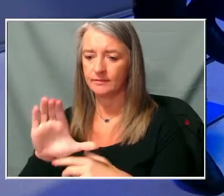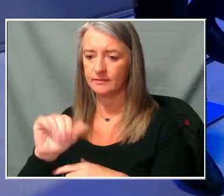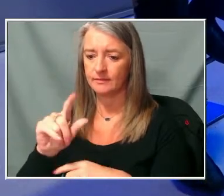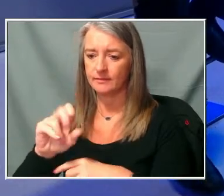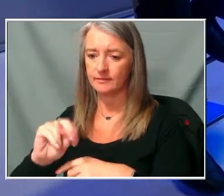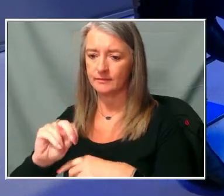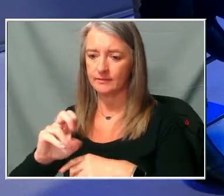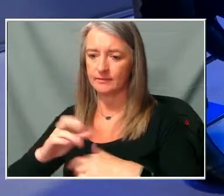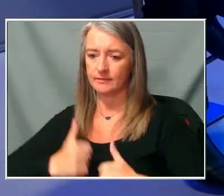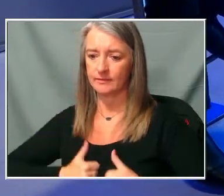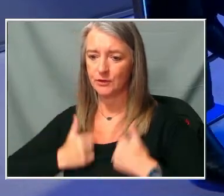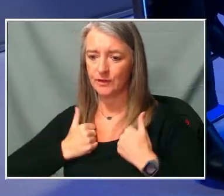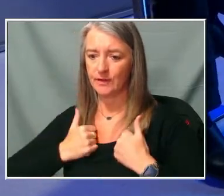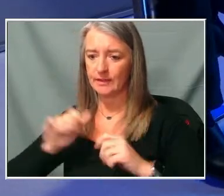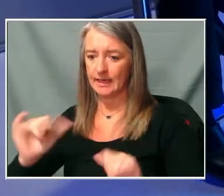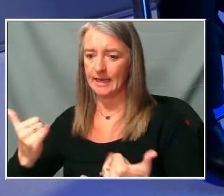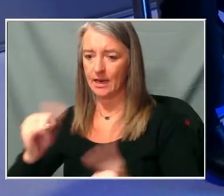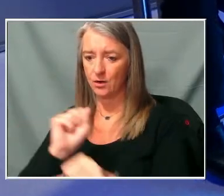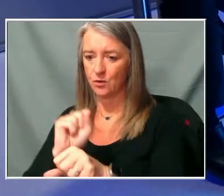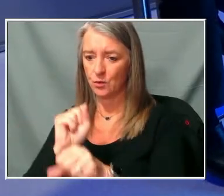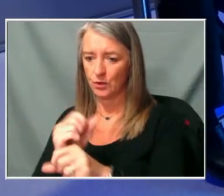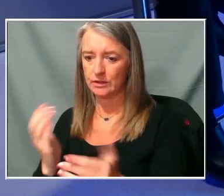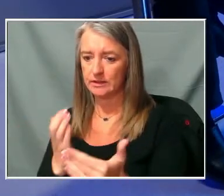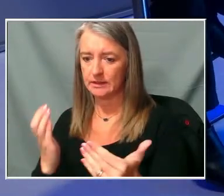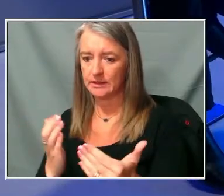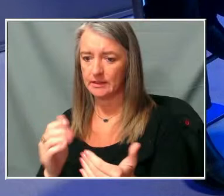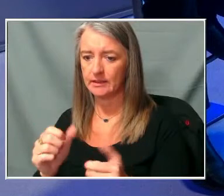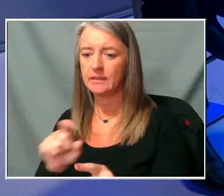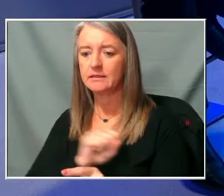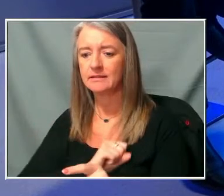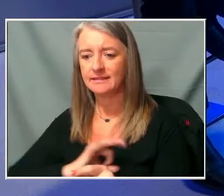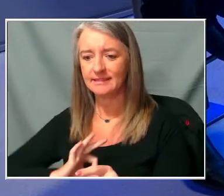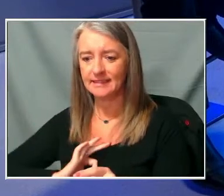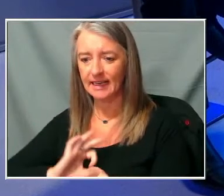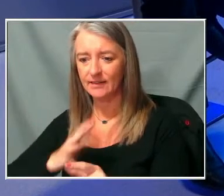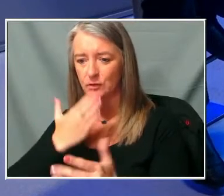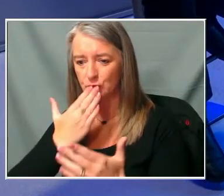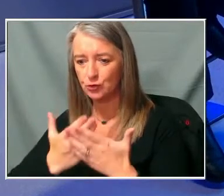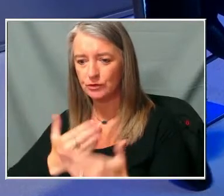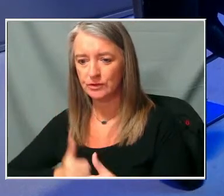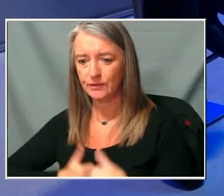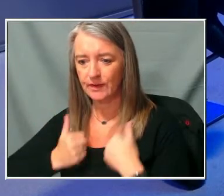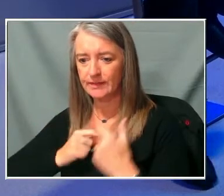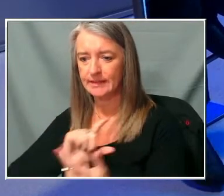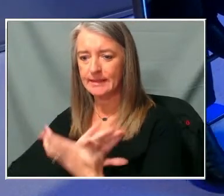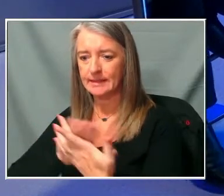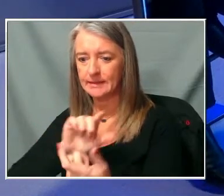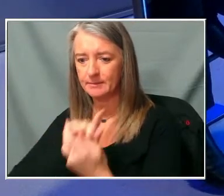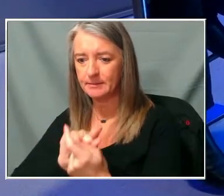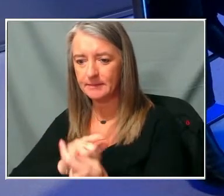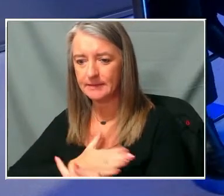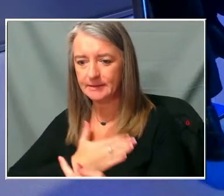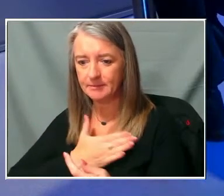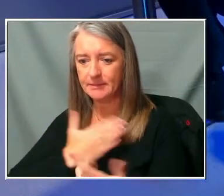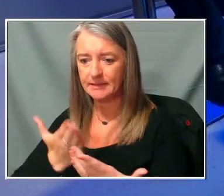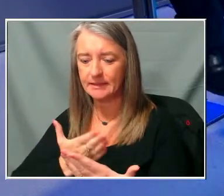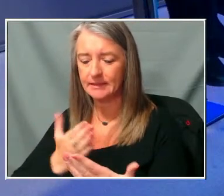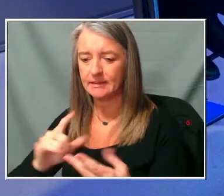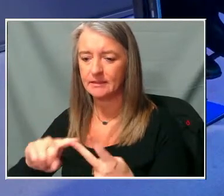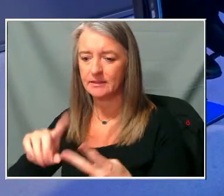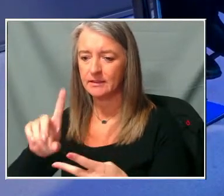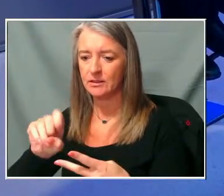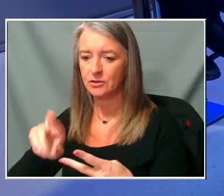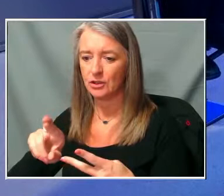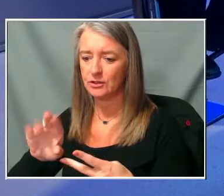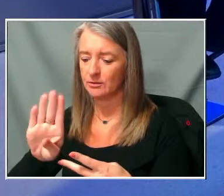here at the health system. So my colleague and survivor, good to meet you today. Nice to meet you So too. glad you're here with us. Also joined by Dr. Becky Lowry,